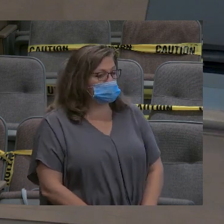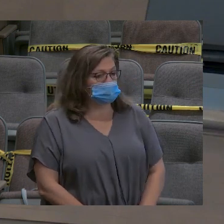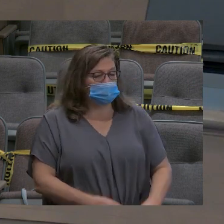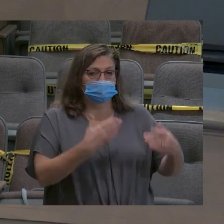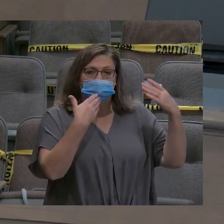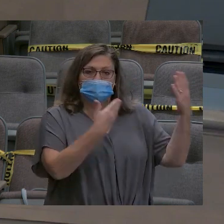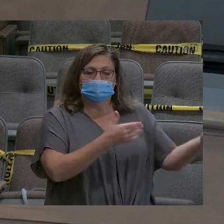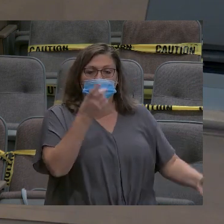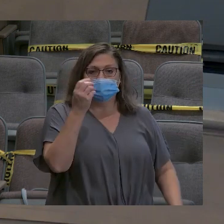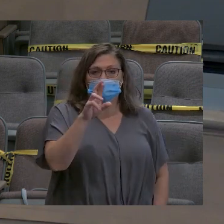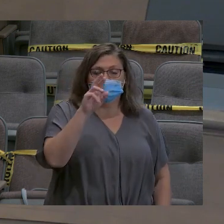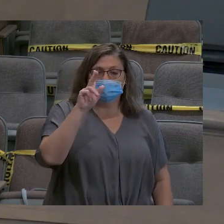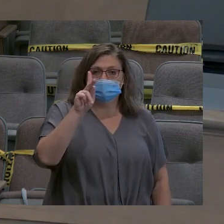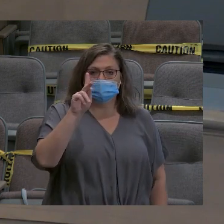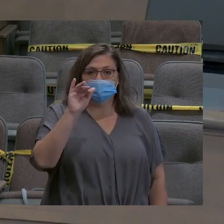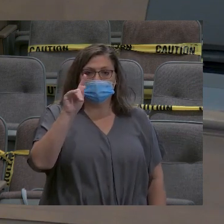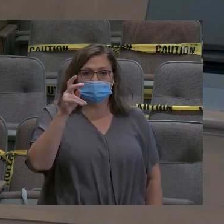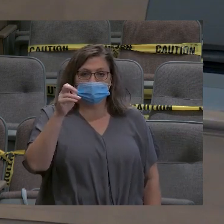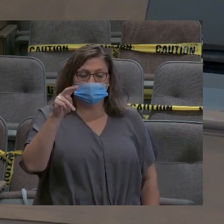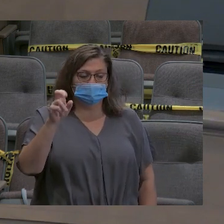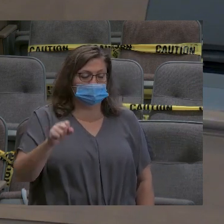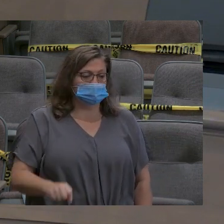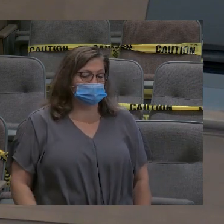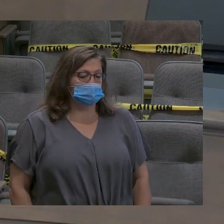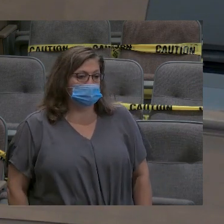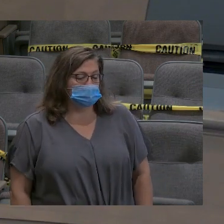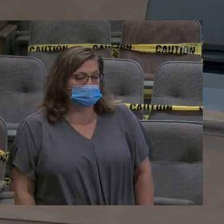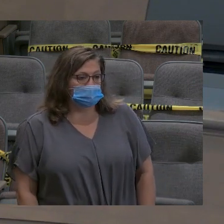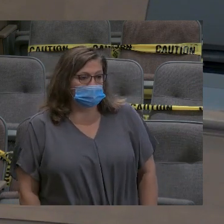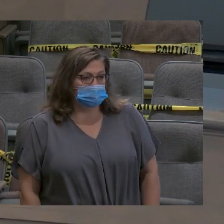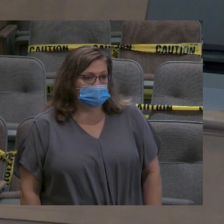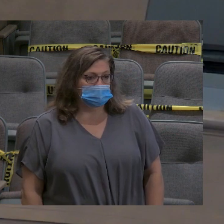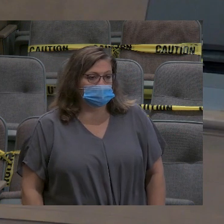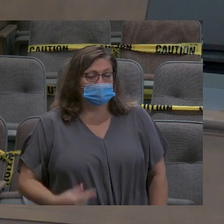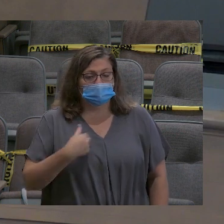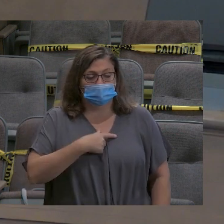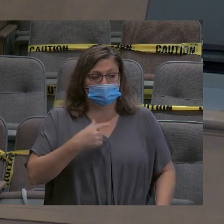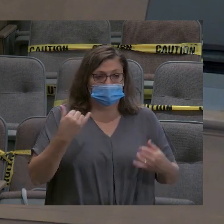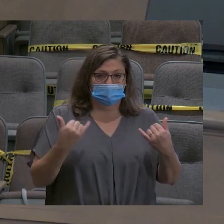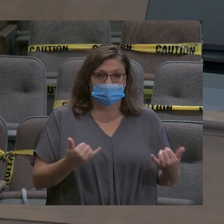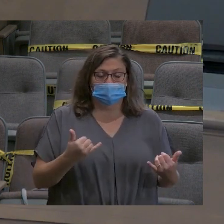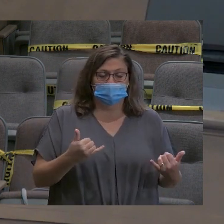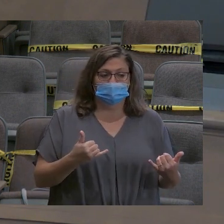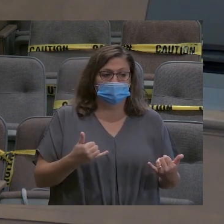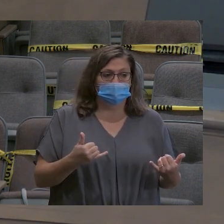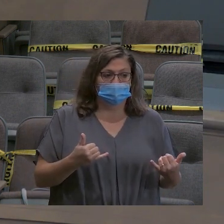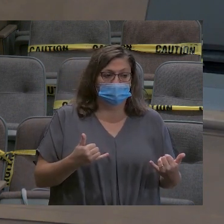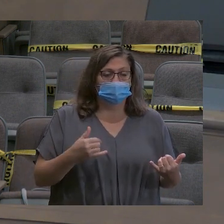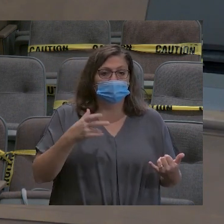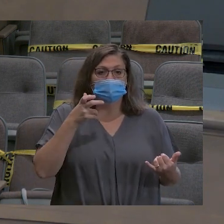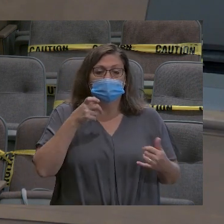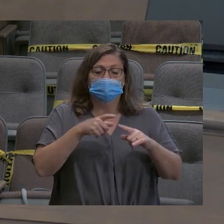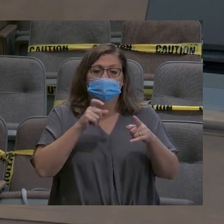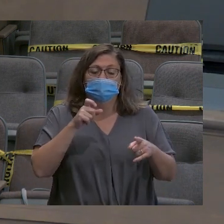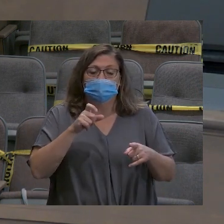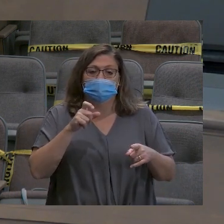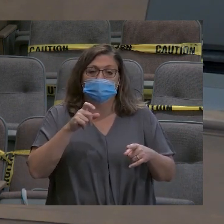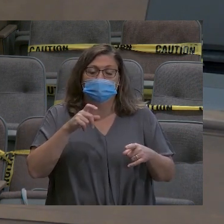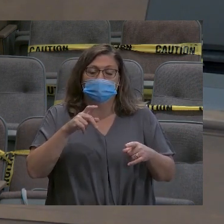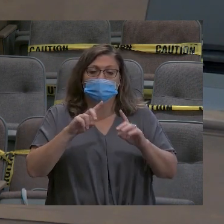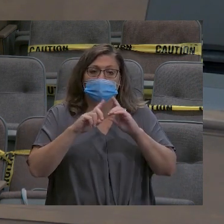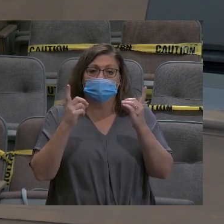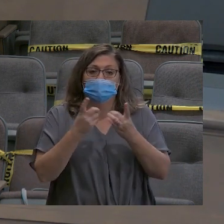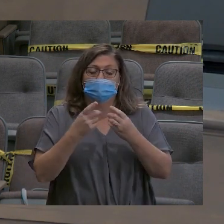Thank you, Dr. Kitchen, for your update today. We will now hear from a representative from Public Health, the Director